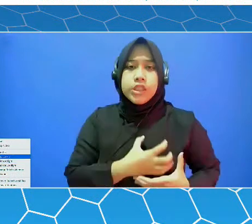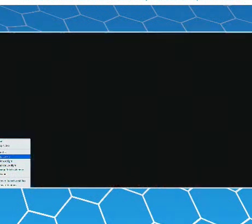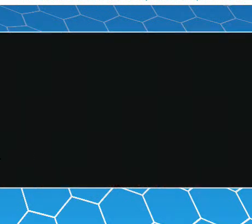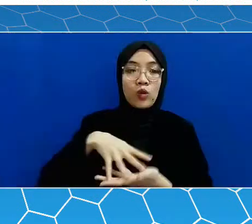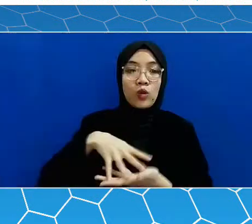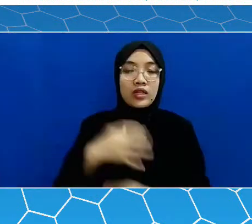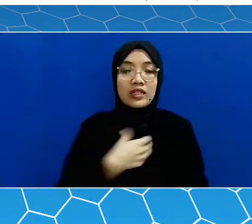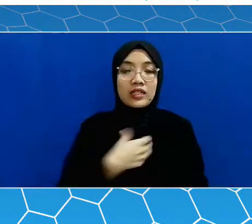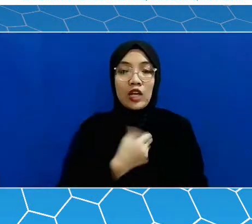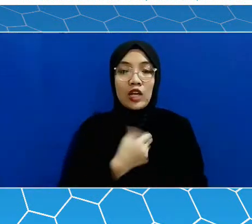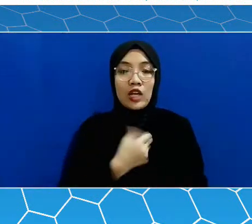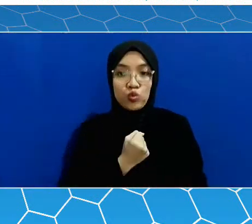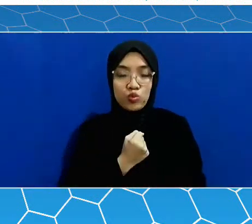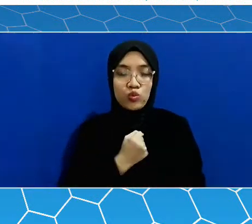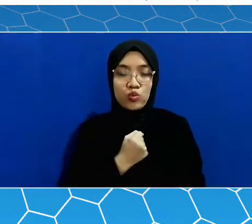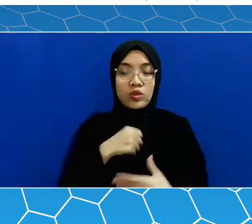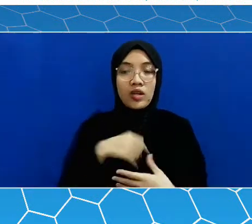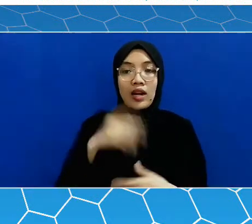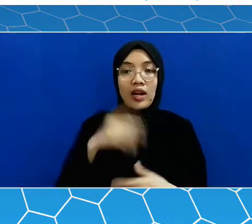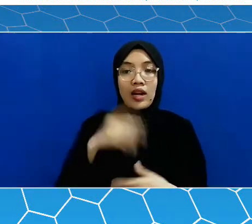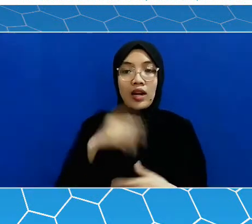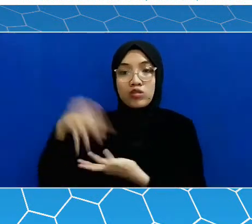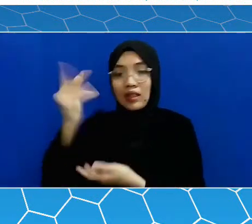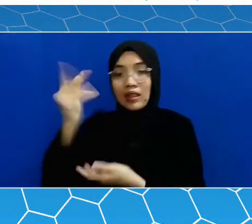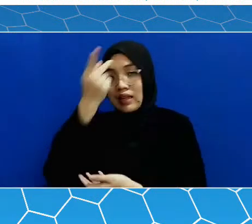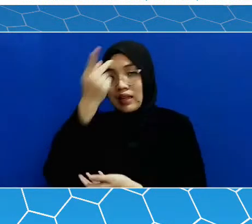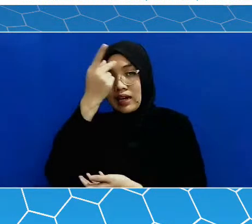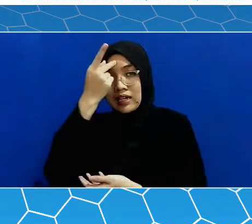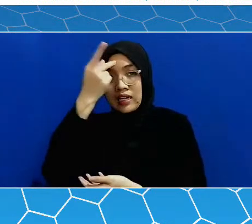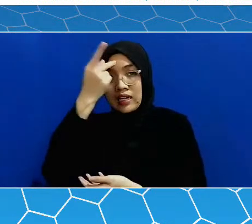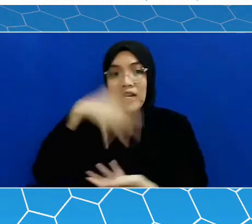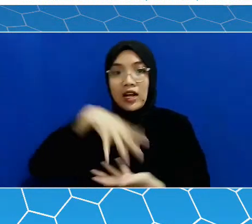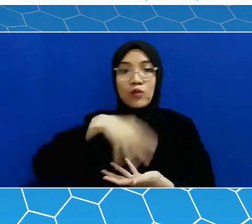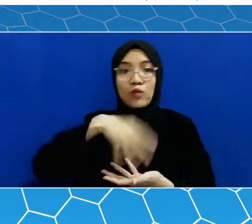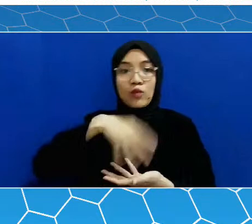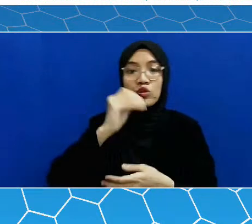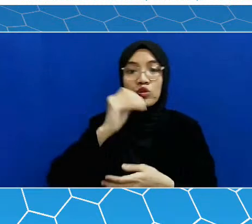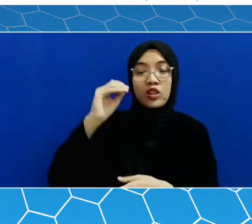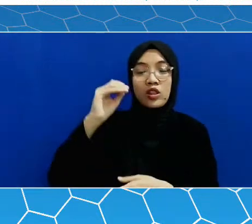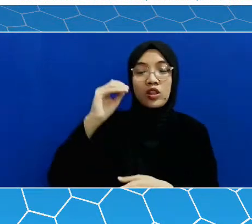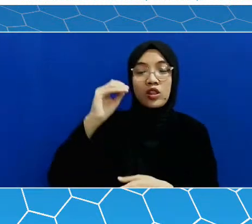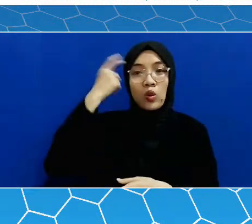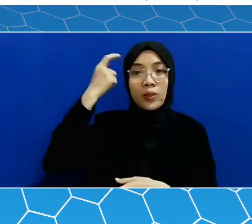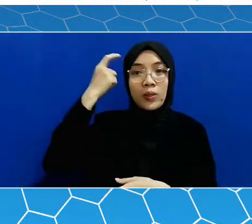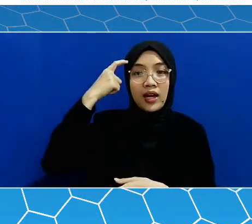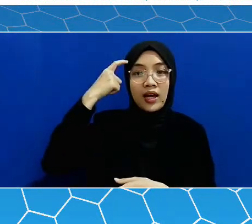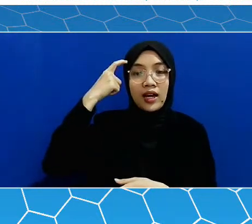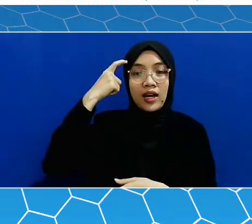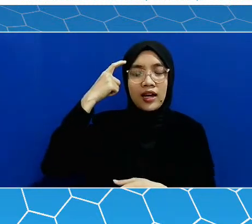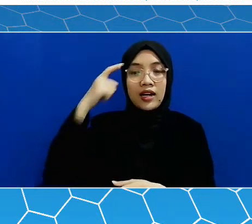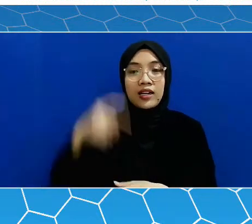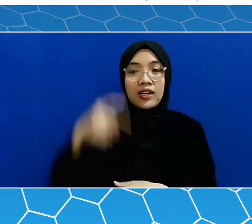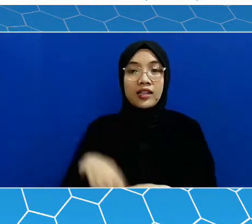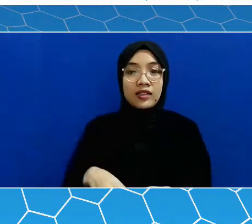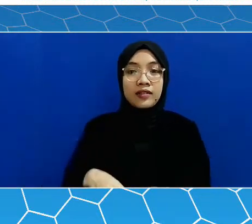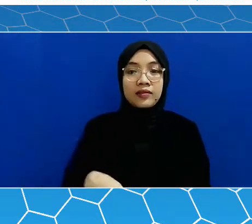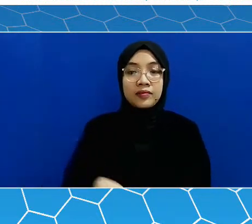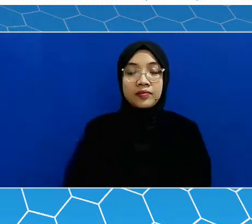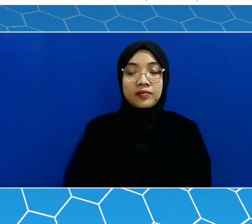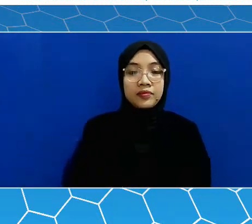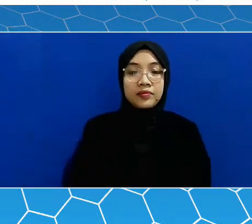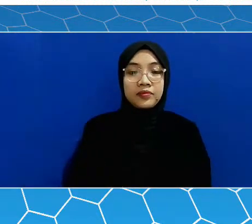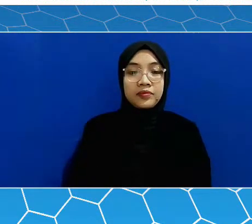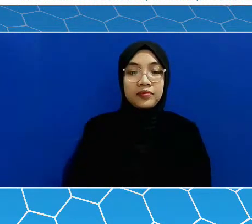is brain, spine, and pain center. We do from the prevention, early detection, diagnostic center, and multidisciplinary treatment of